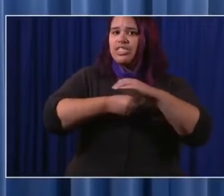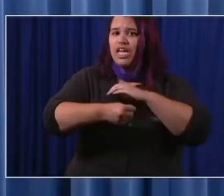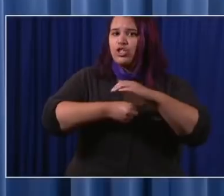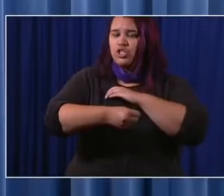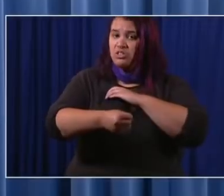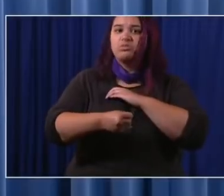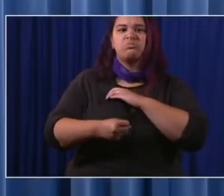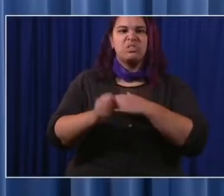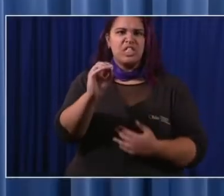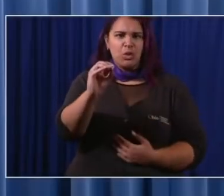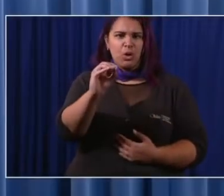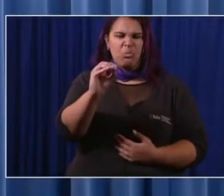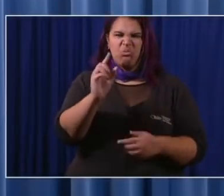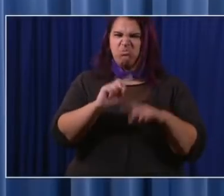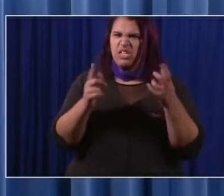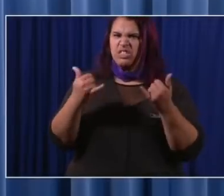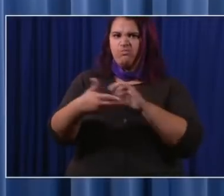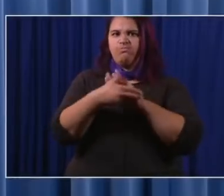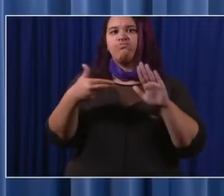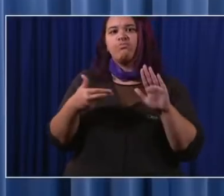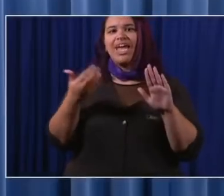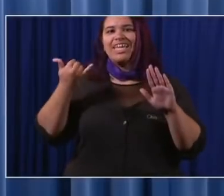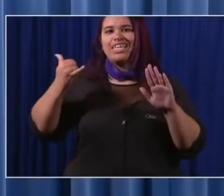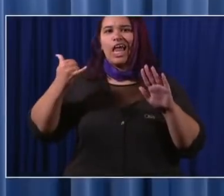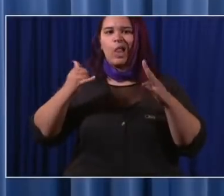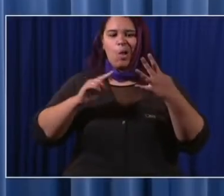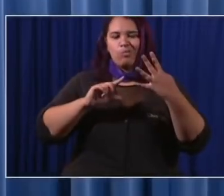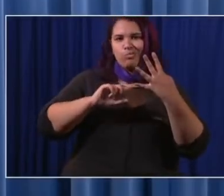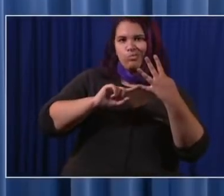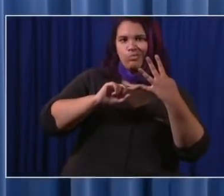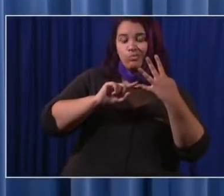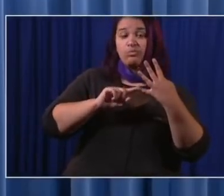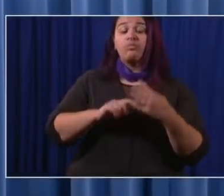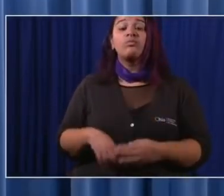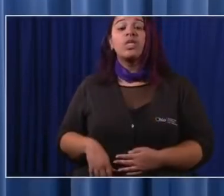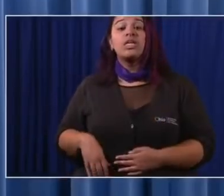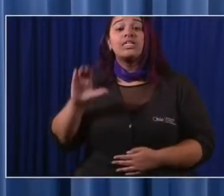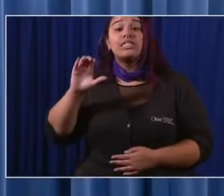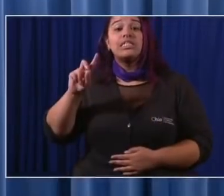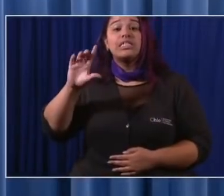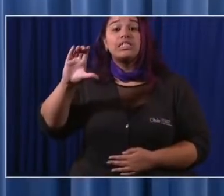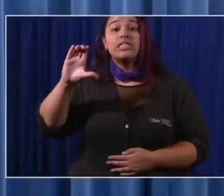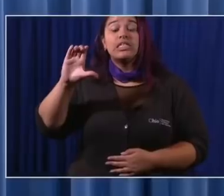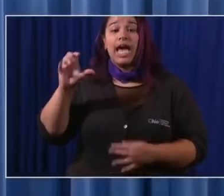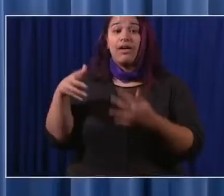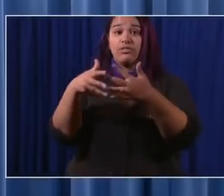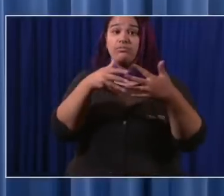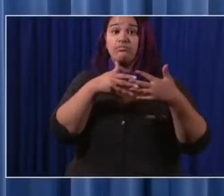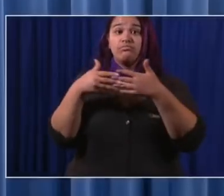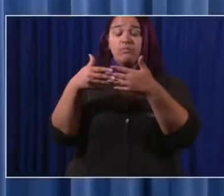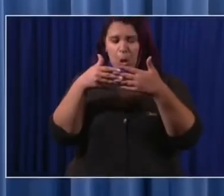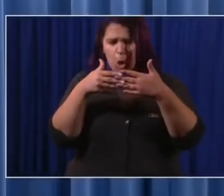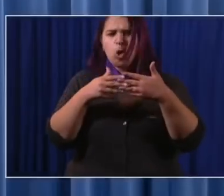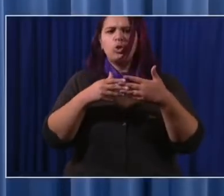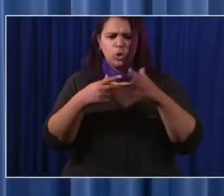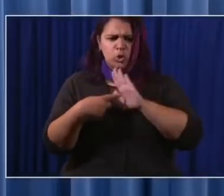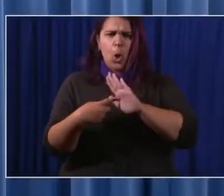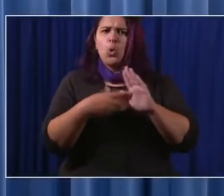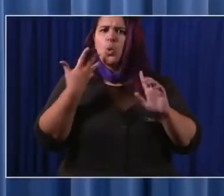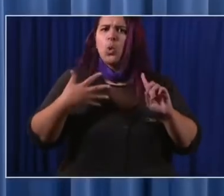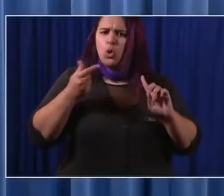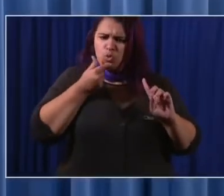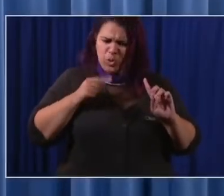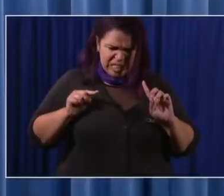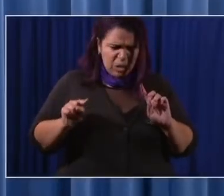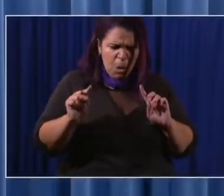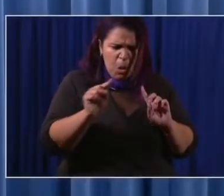in code yellow. The CDC shows an entire U.S. map in the green, but we don't even have a green label on our map in Ohio. The